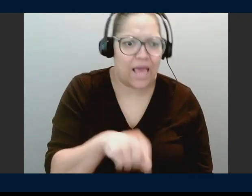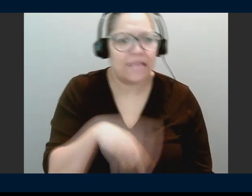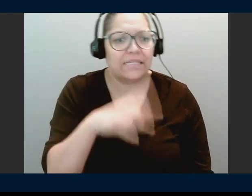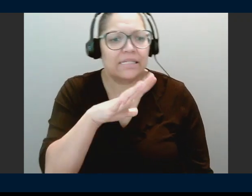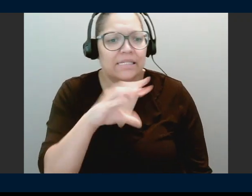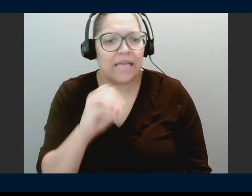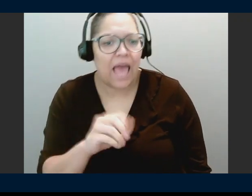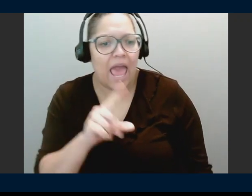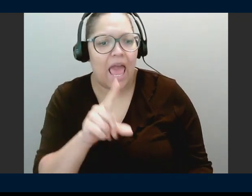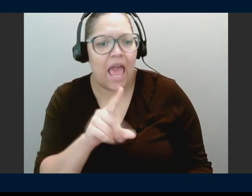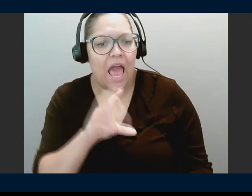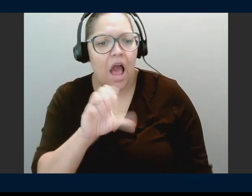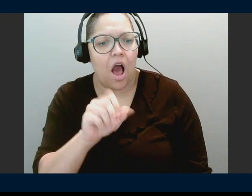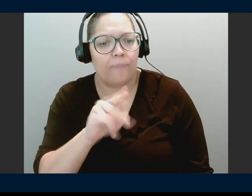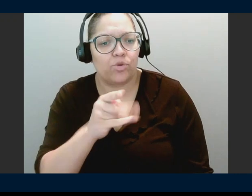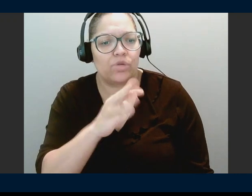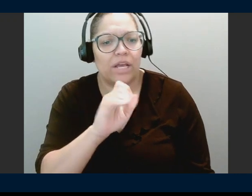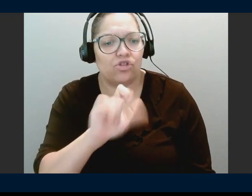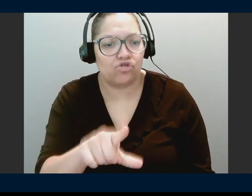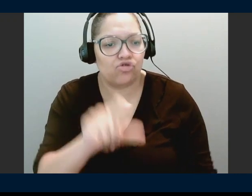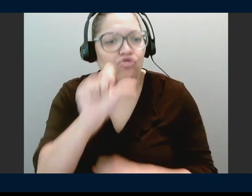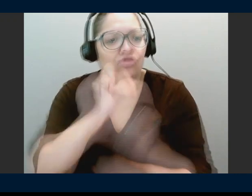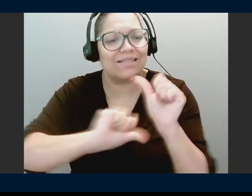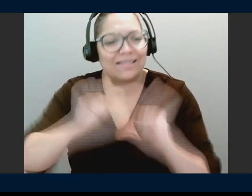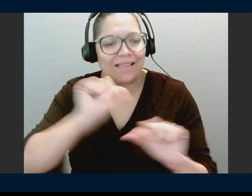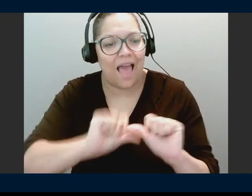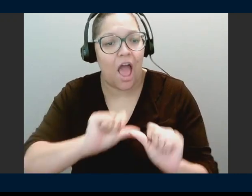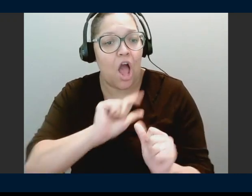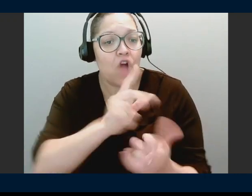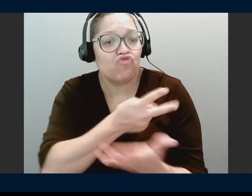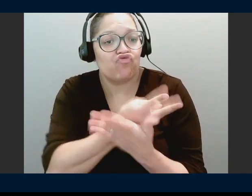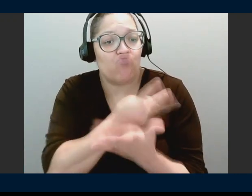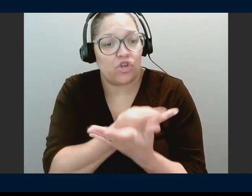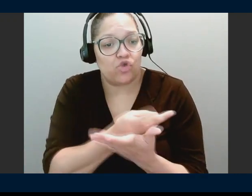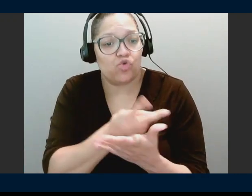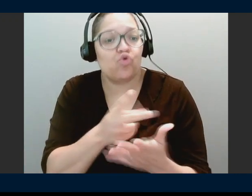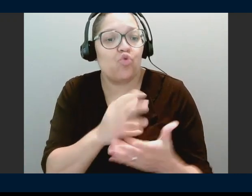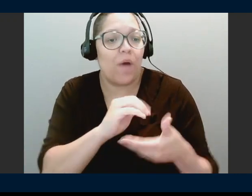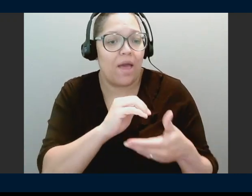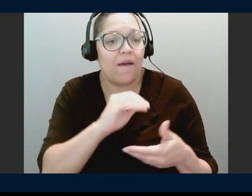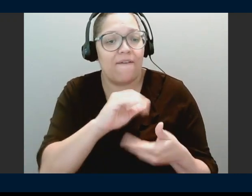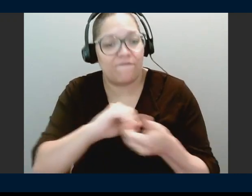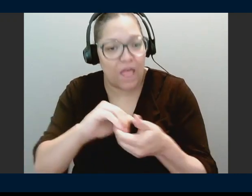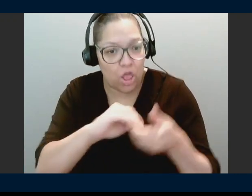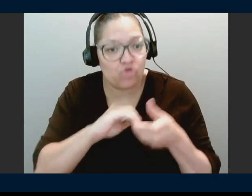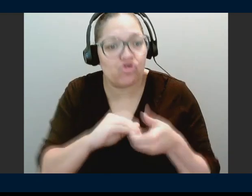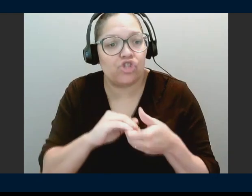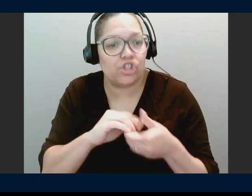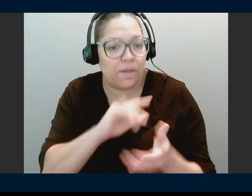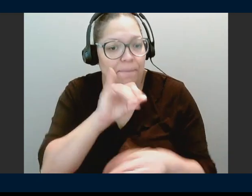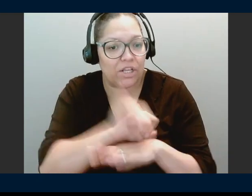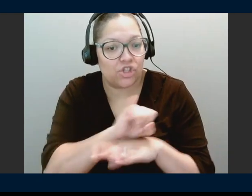Program Manager at the Krell Institute. Please take it away. Yeah, thank you. Thank you.